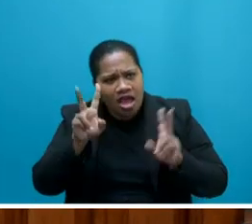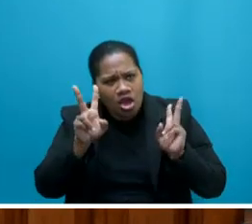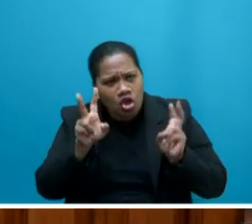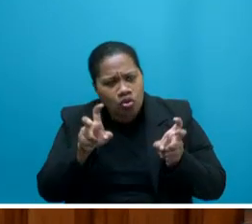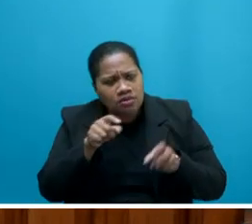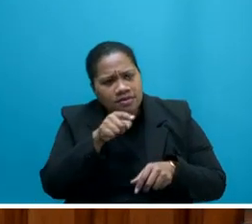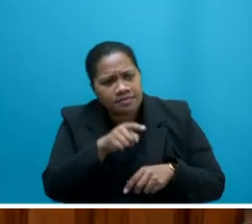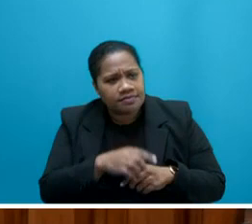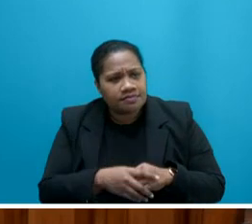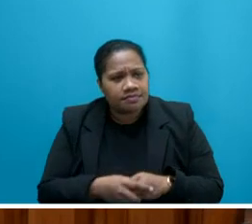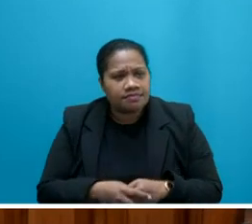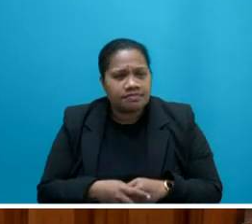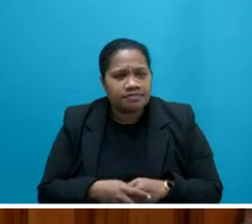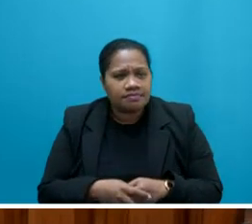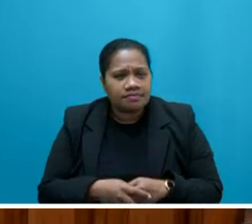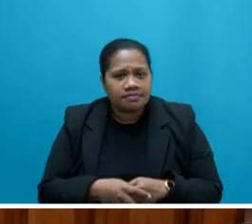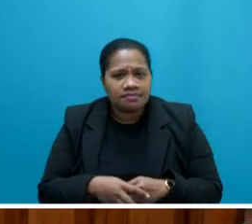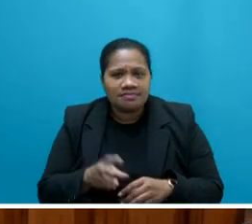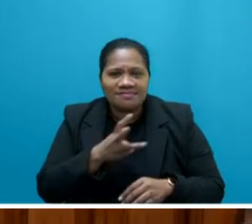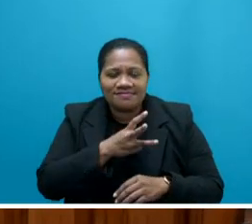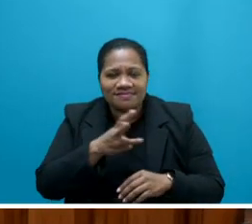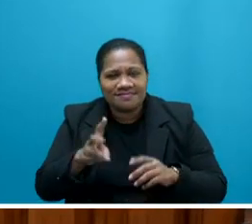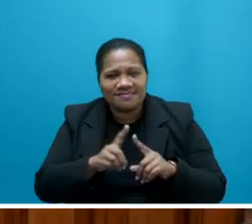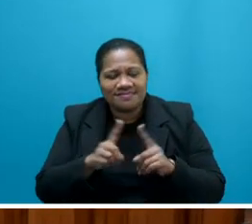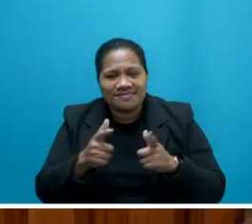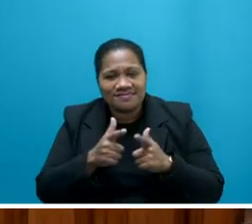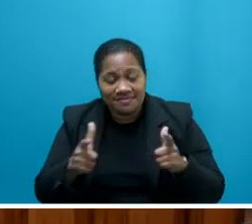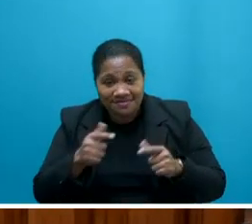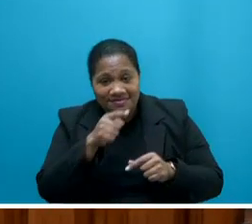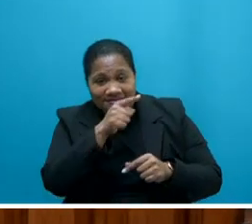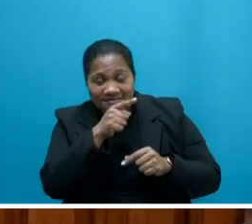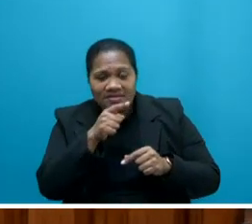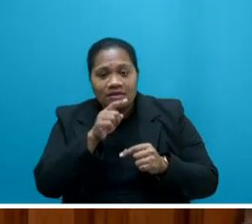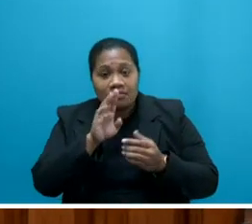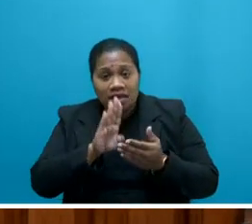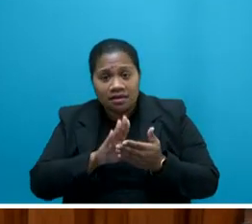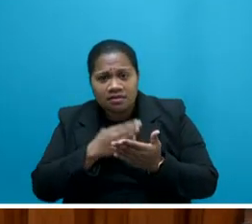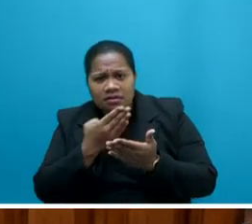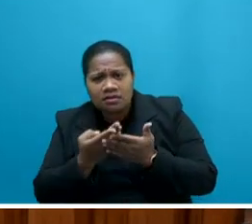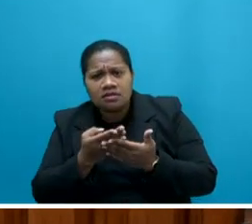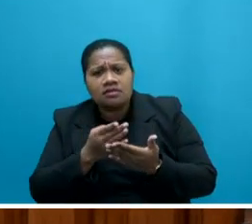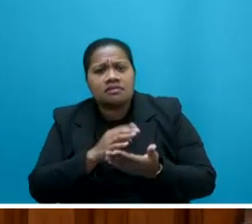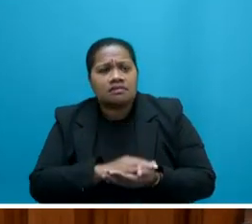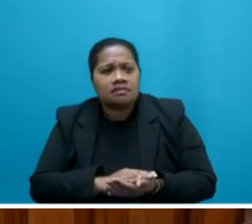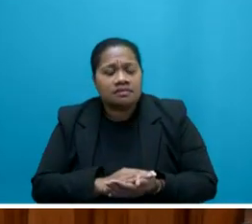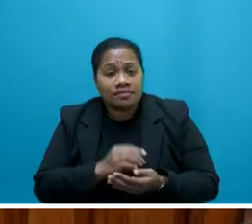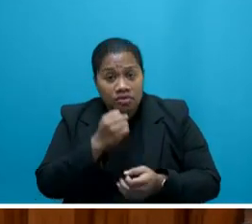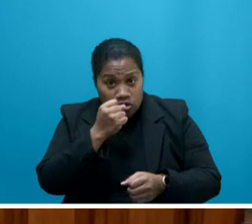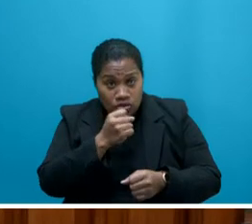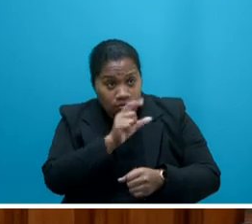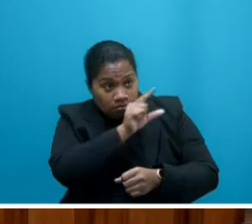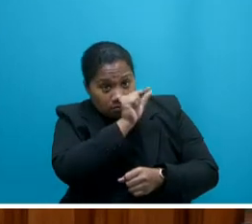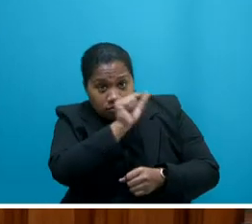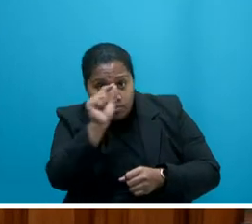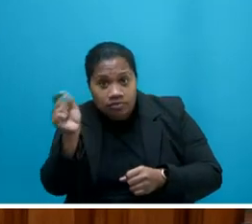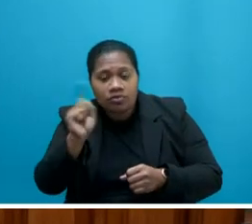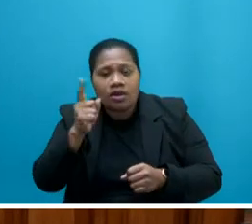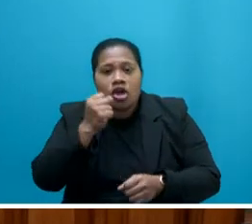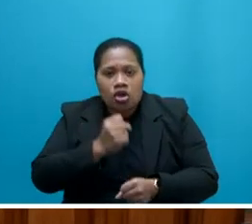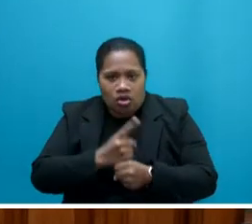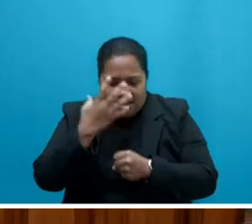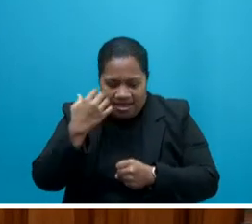mene tekel ufasim." Daniel interprets the words to King Belshazzar that God has numbered the days of